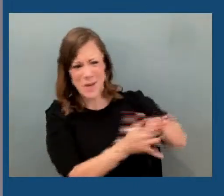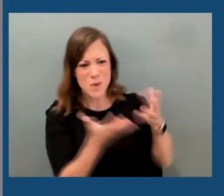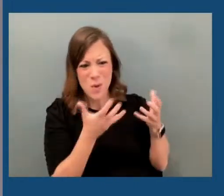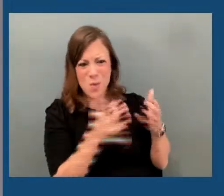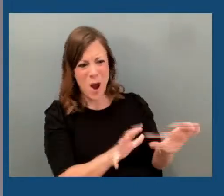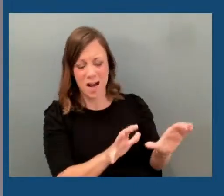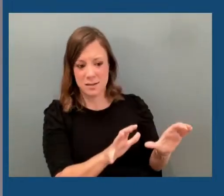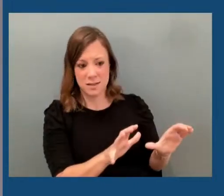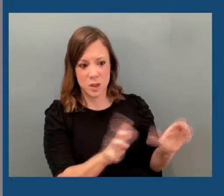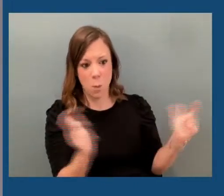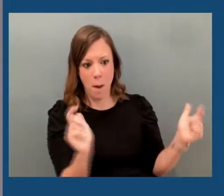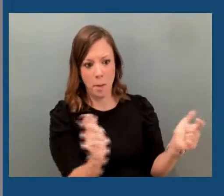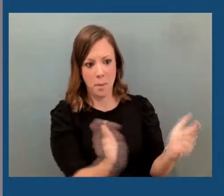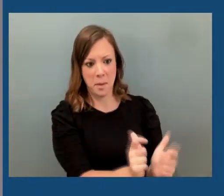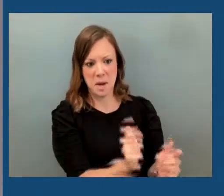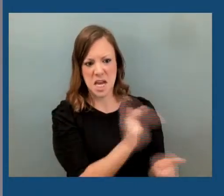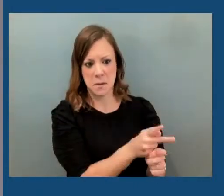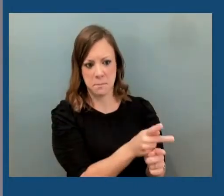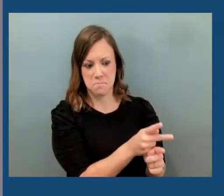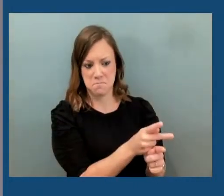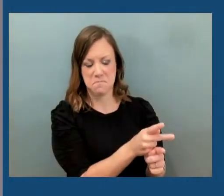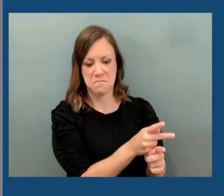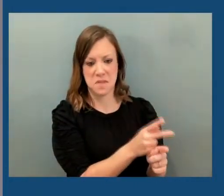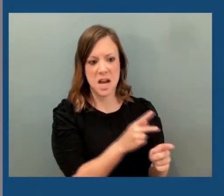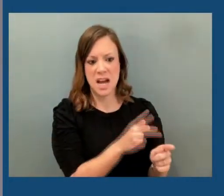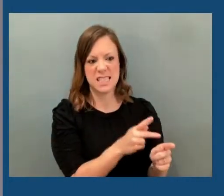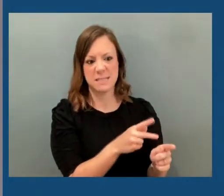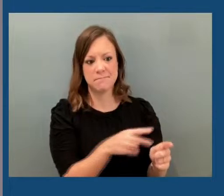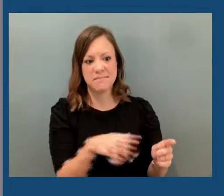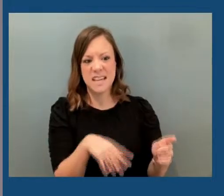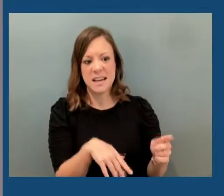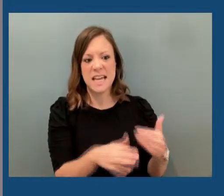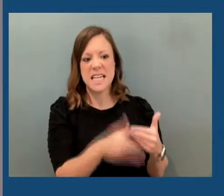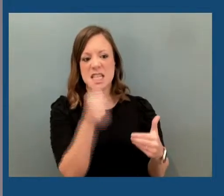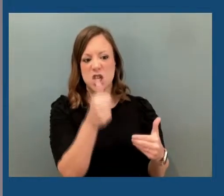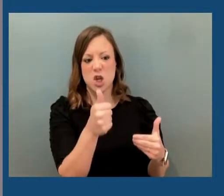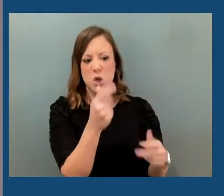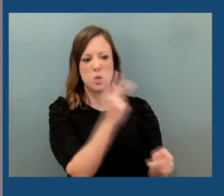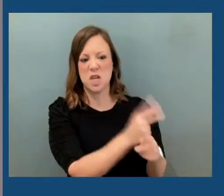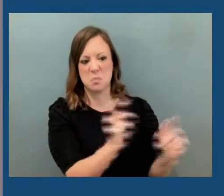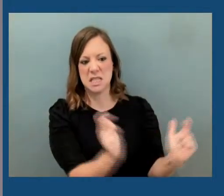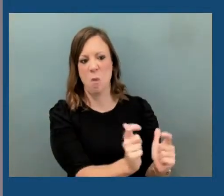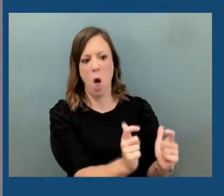can be more profitable to leave those offline, even though their license said they were